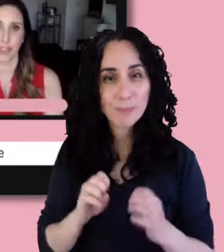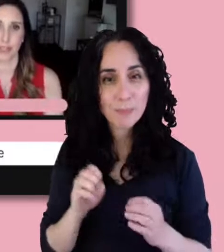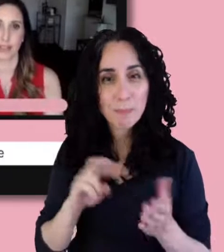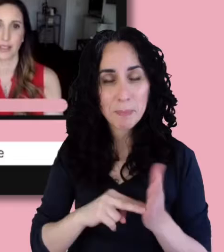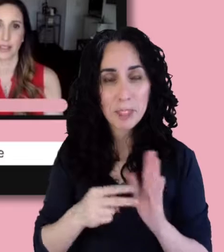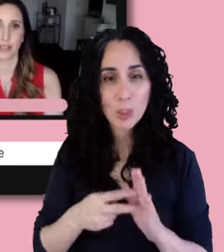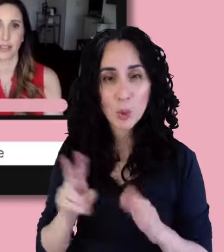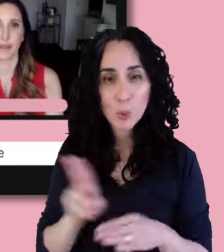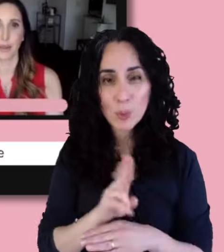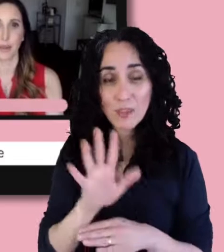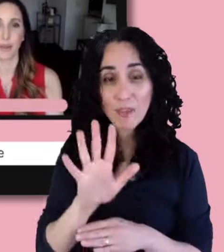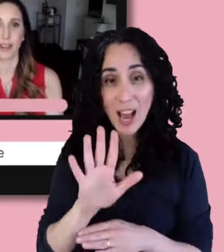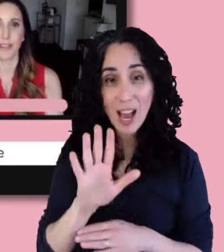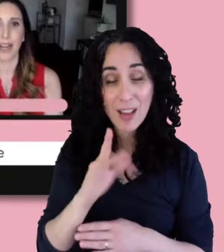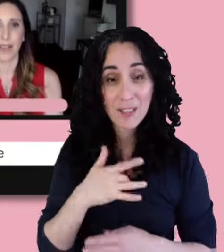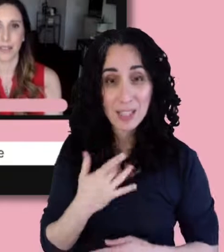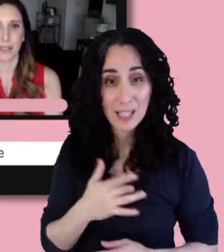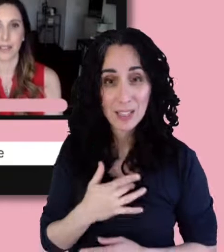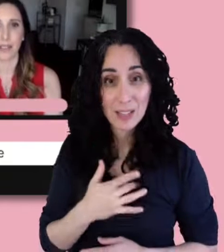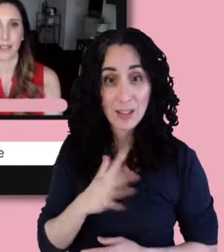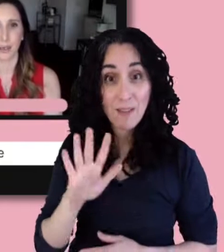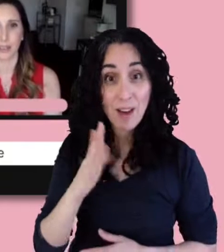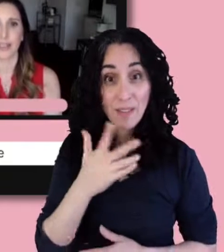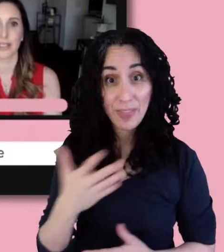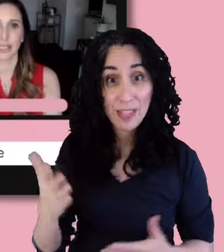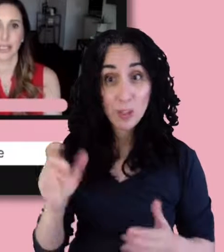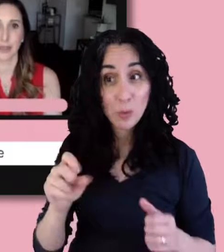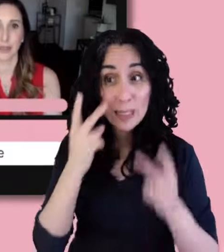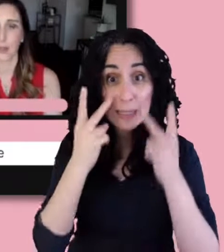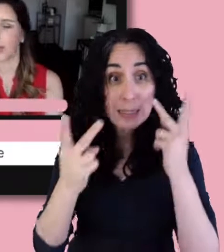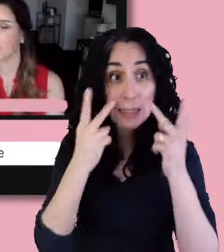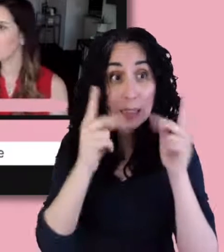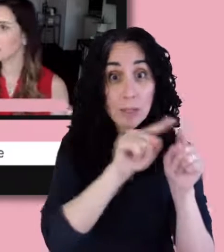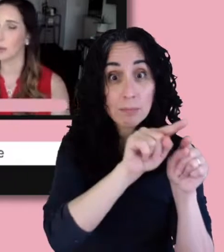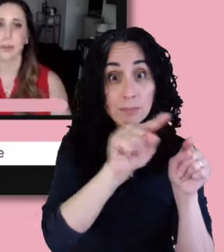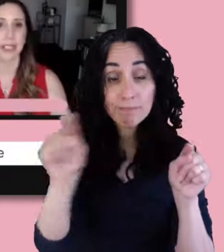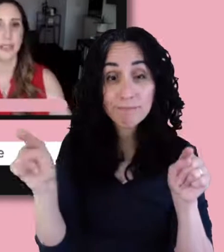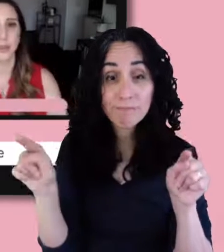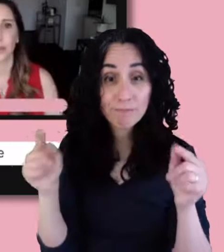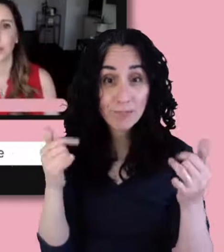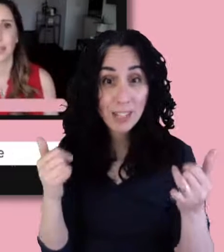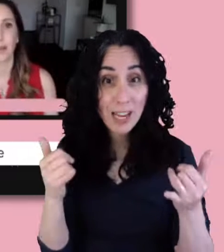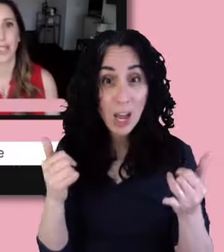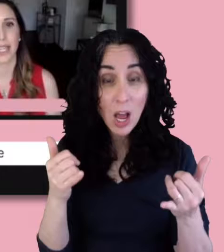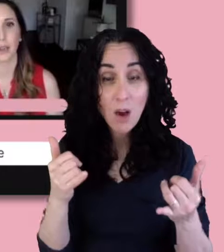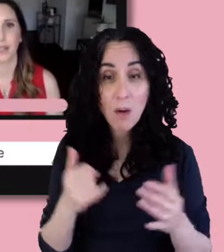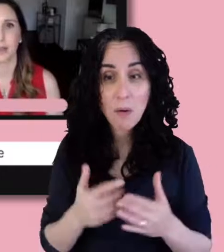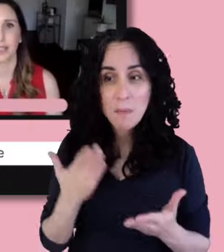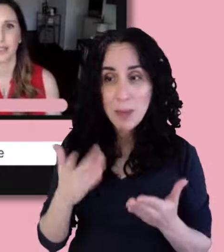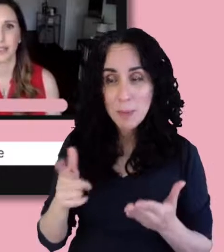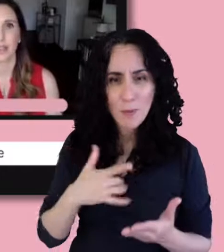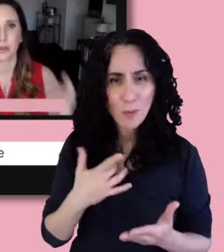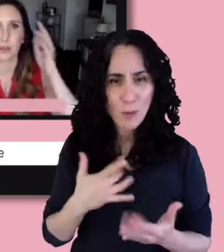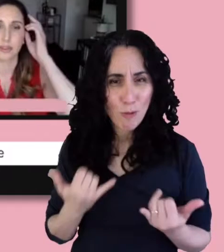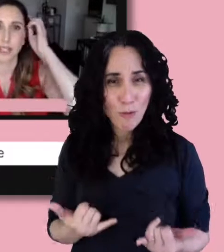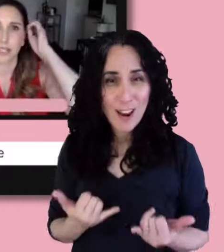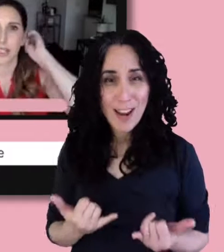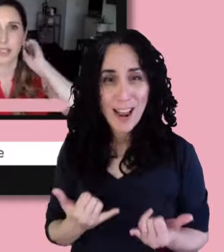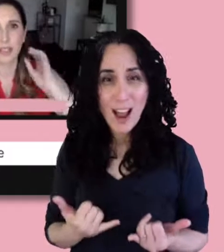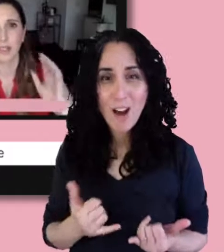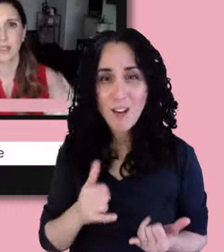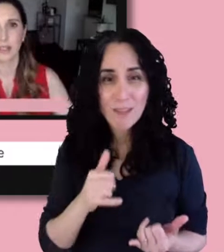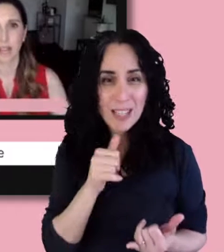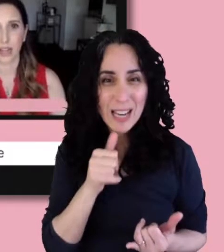of your senses. So you have 5 things that you can see around your room. If you can do that right now, if anybody is here sort of